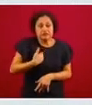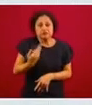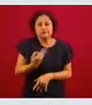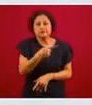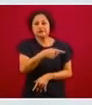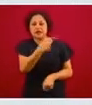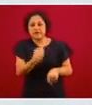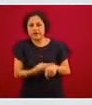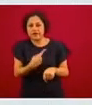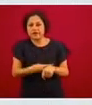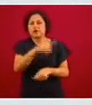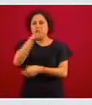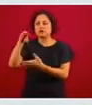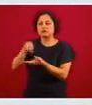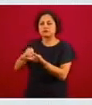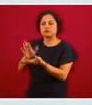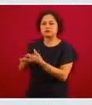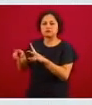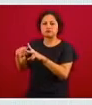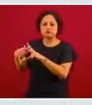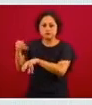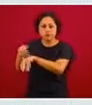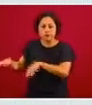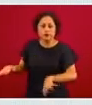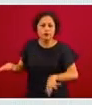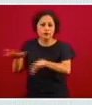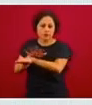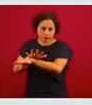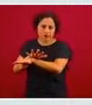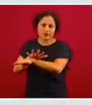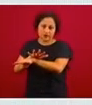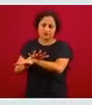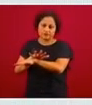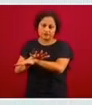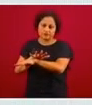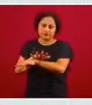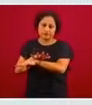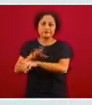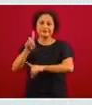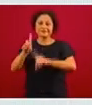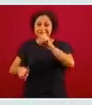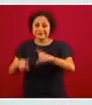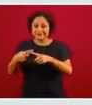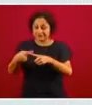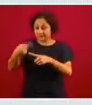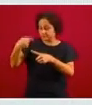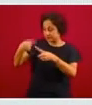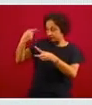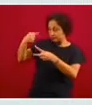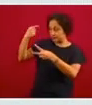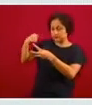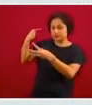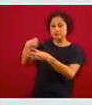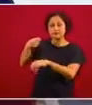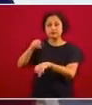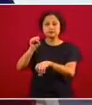there are some cases that don't get taken into account for the statistic because they're still waiting for the